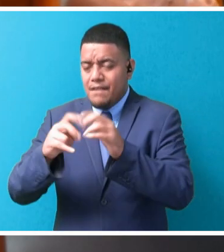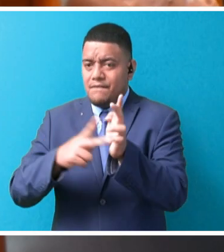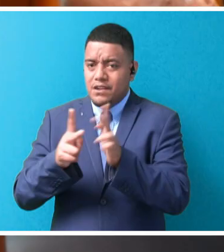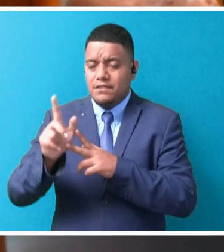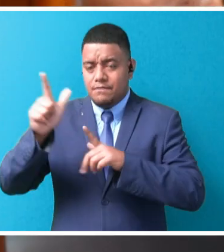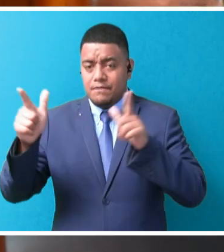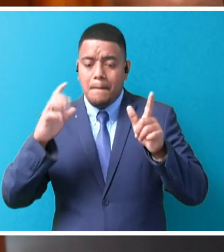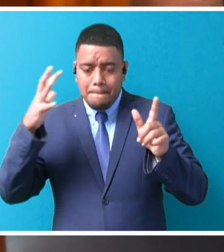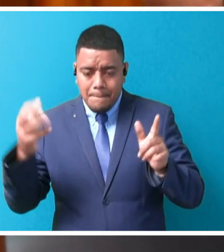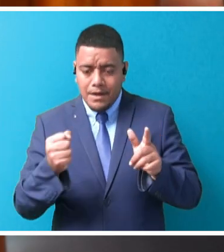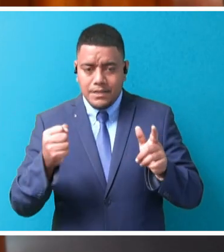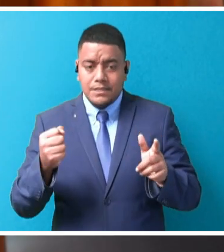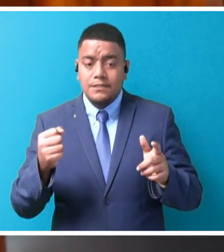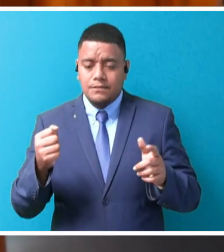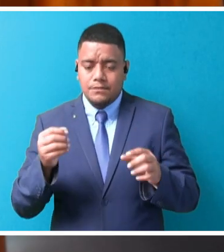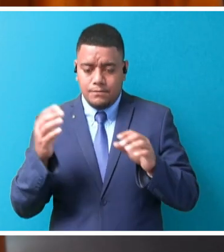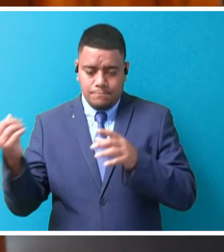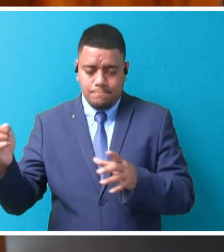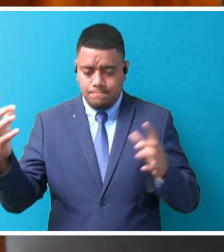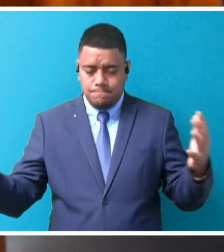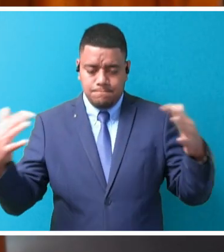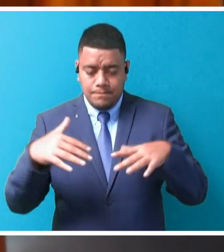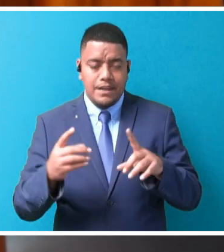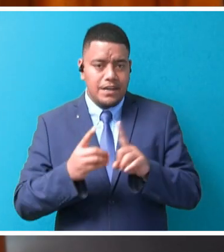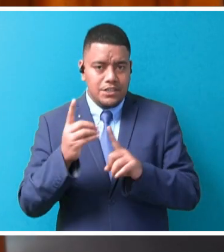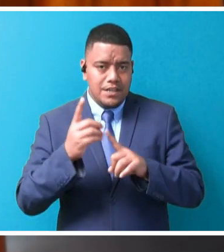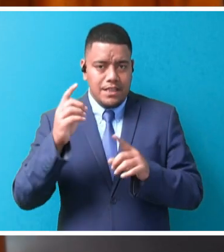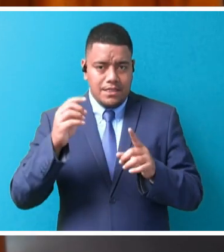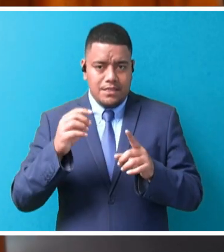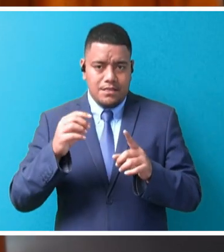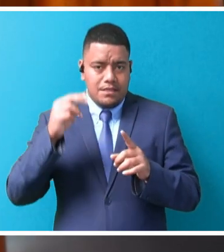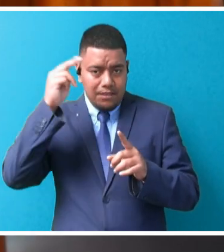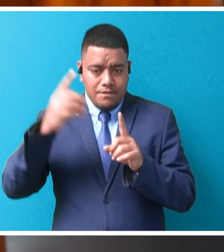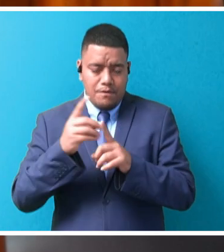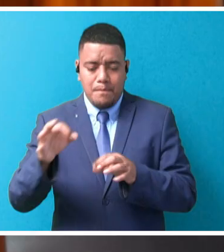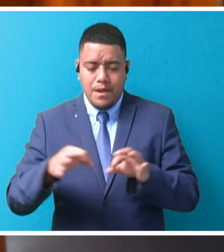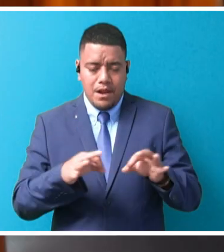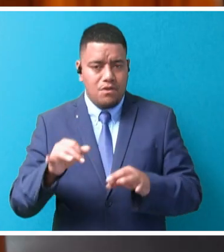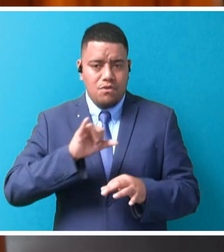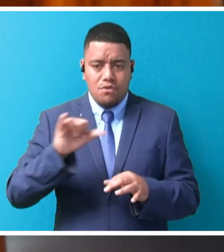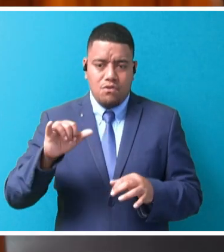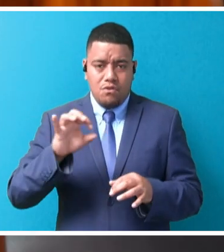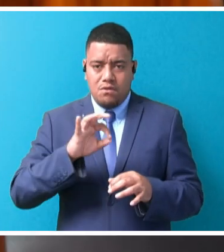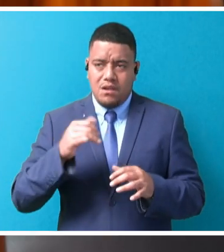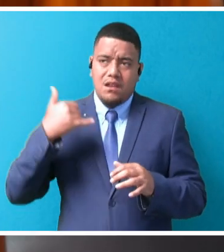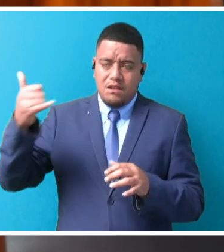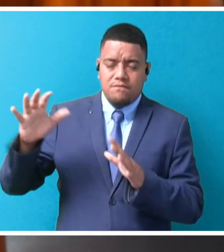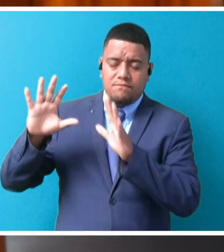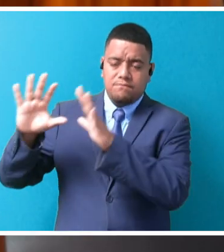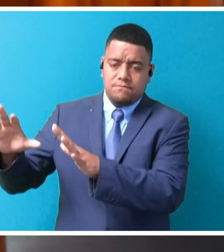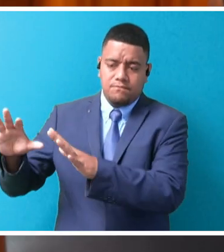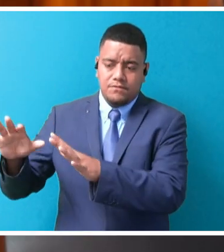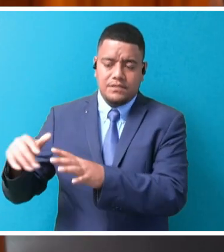be brought into the mainstream of national development planning, rather than being treated as